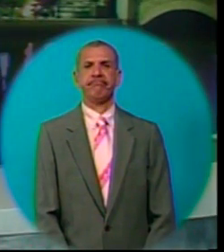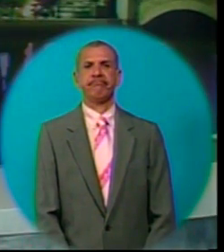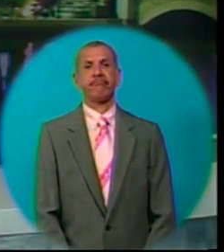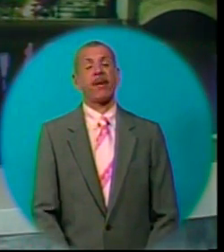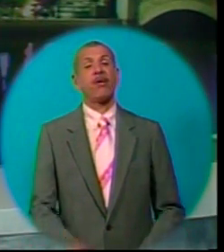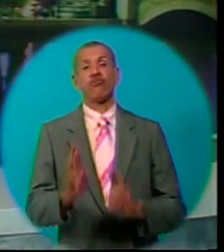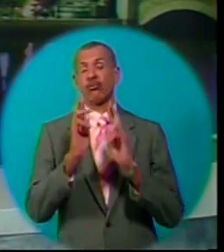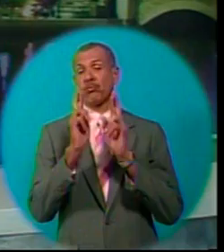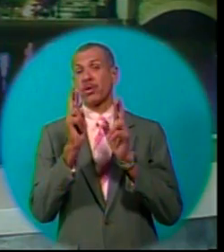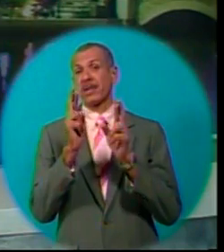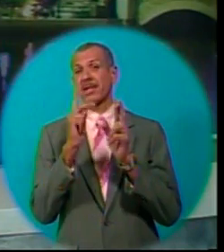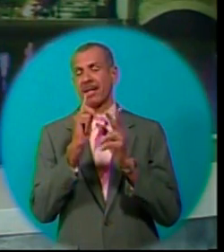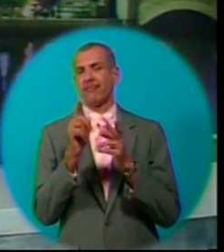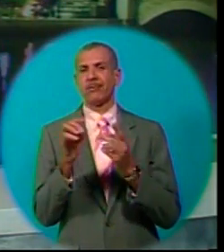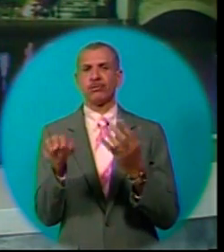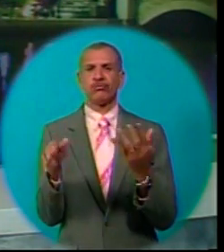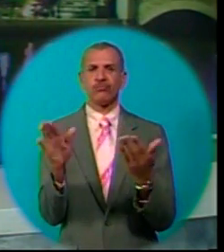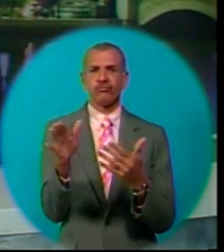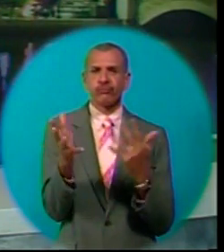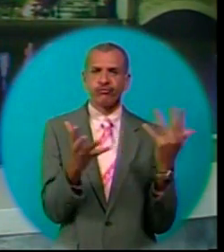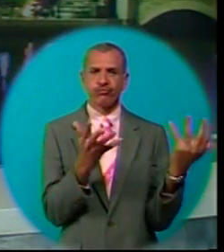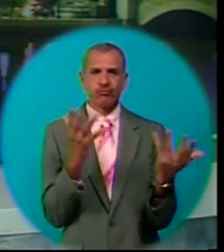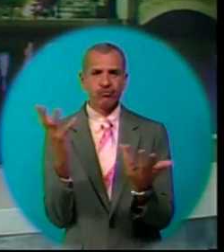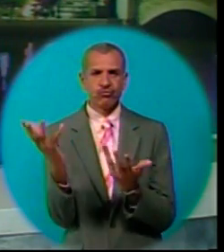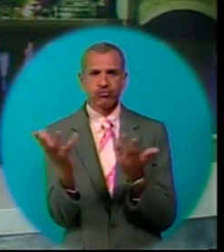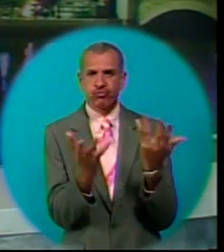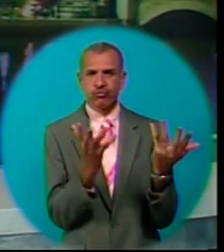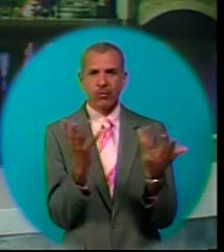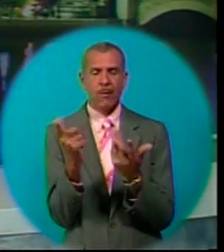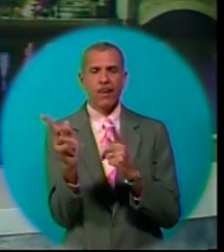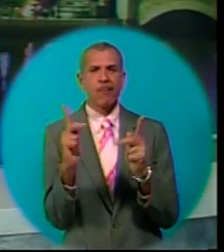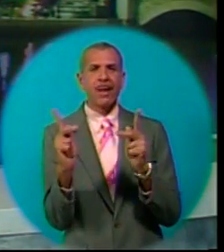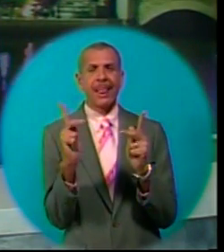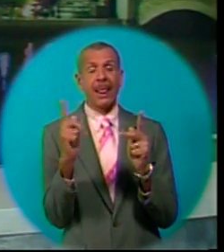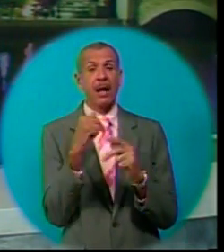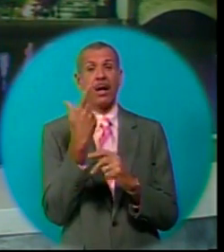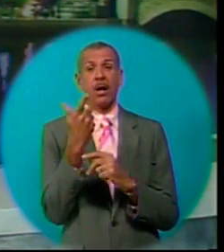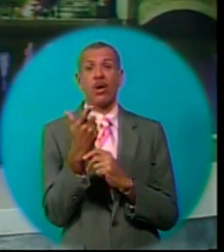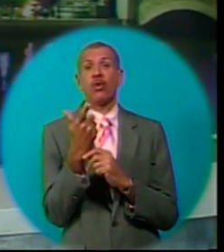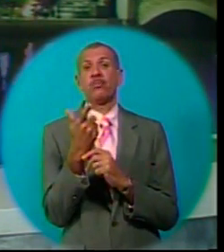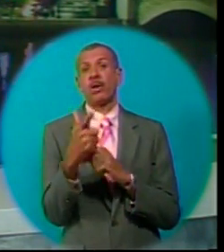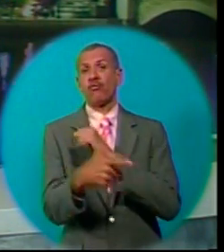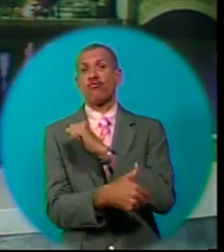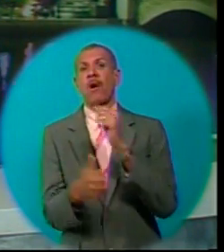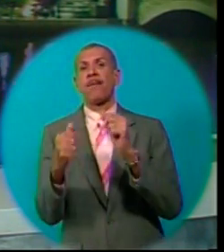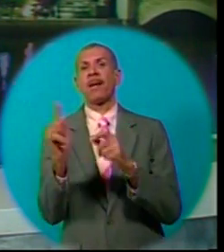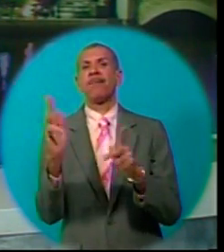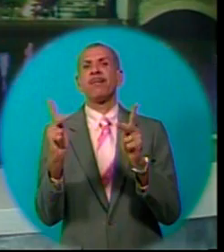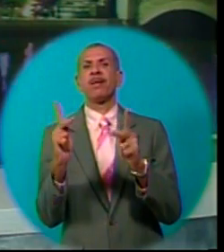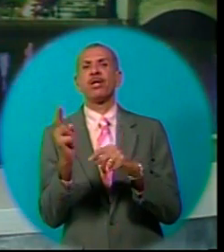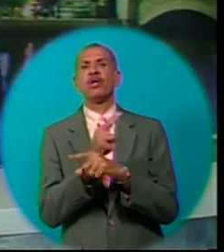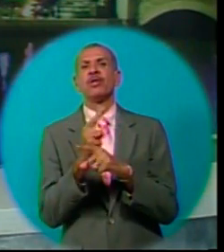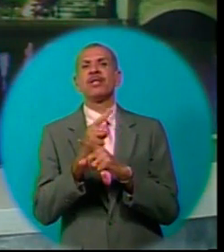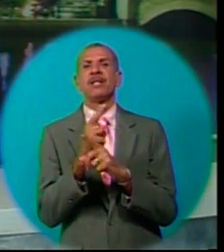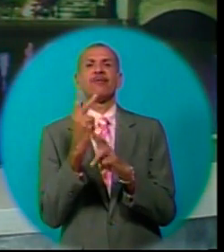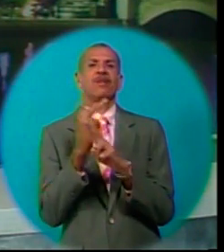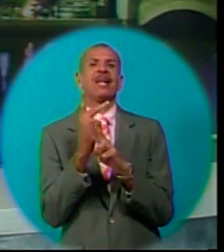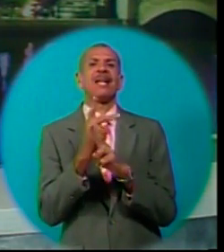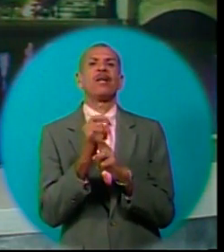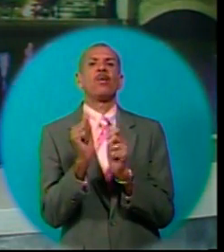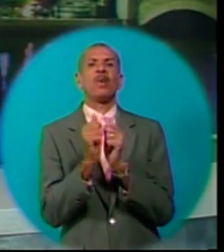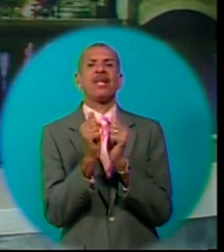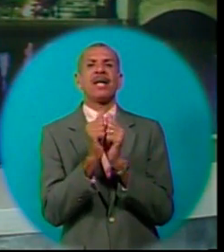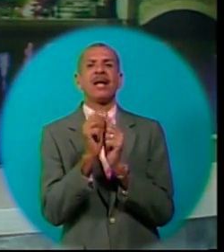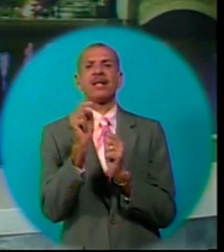There have been reports widely circulated on social media sites about people allegedly being robbed by people using a vehicle with a